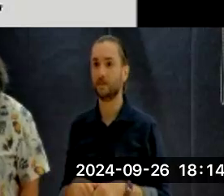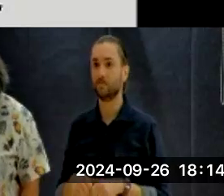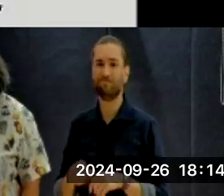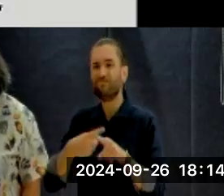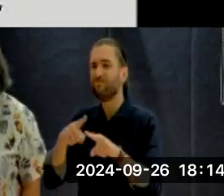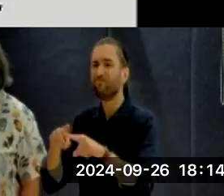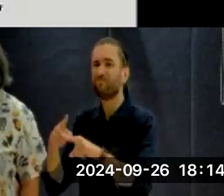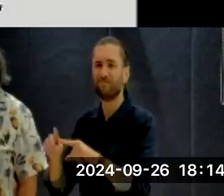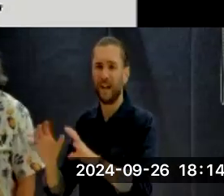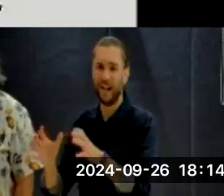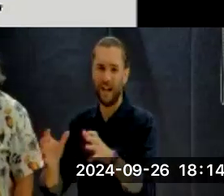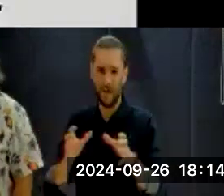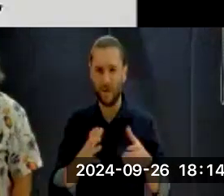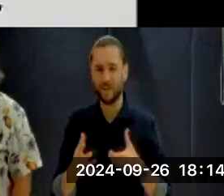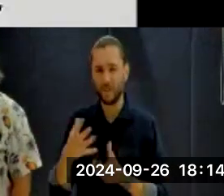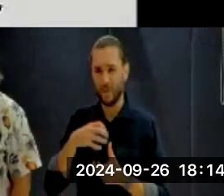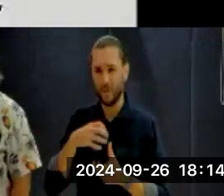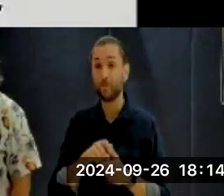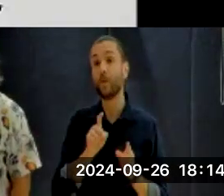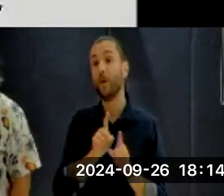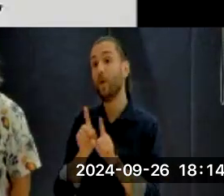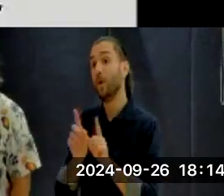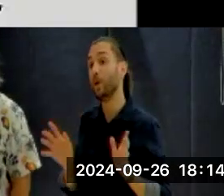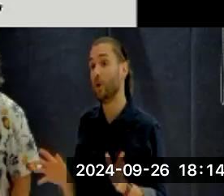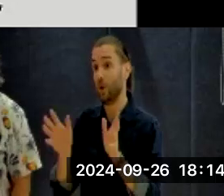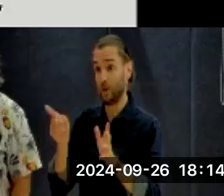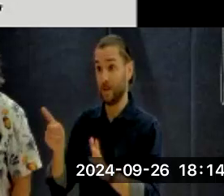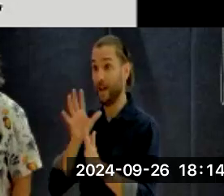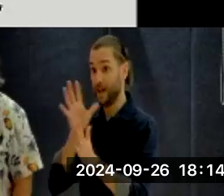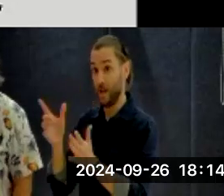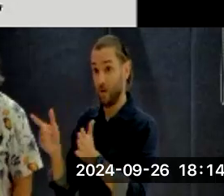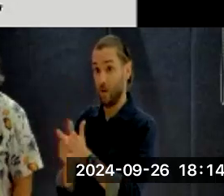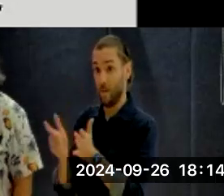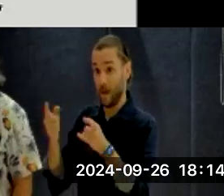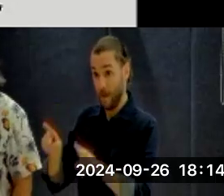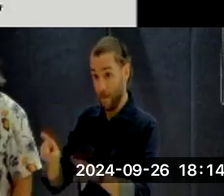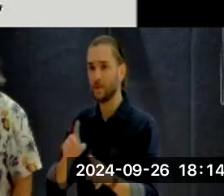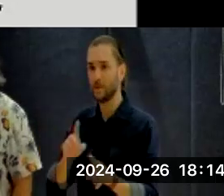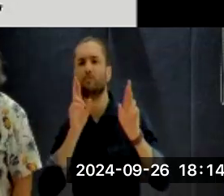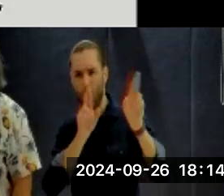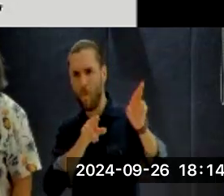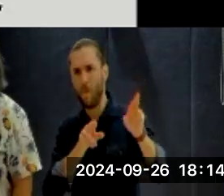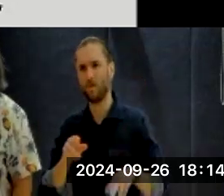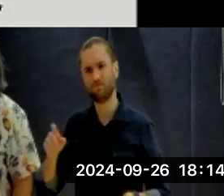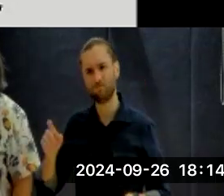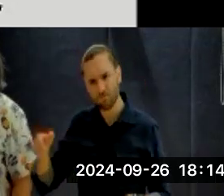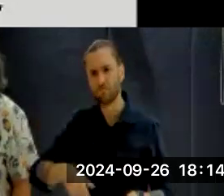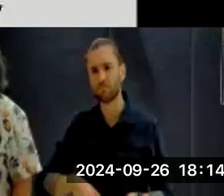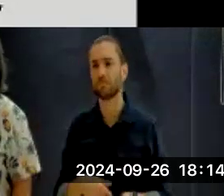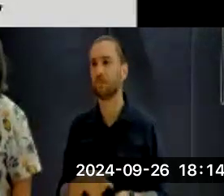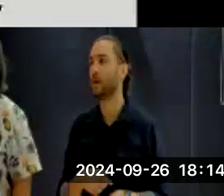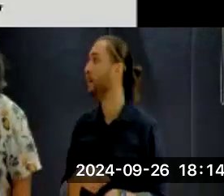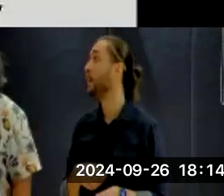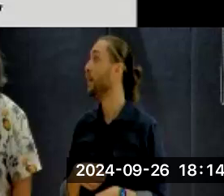categories. We need to really encourage the reporting of hate crimes, as well as those sub rosa,